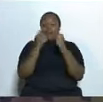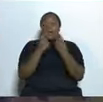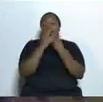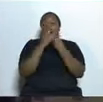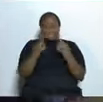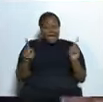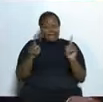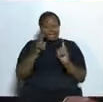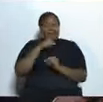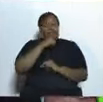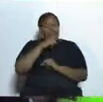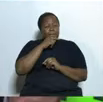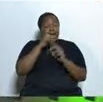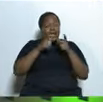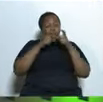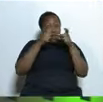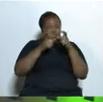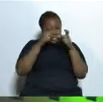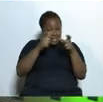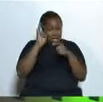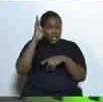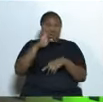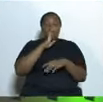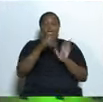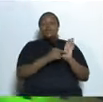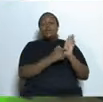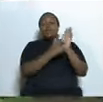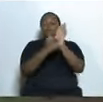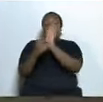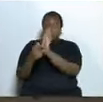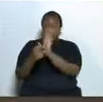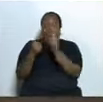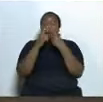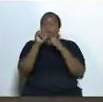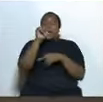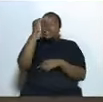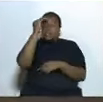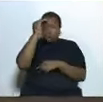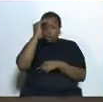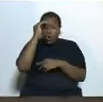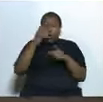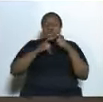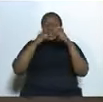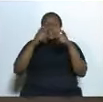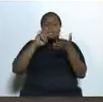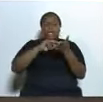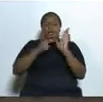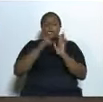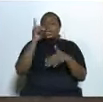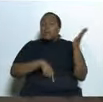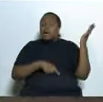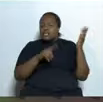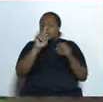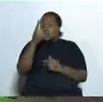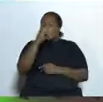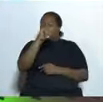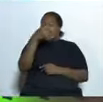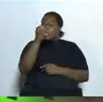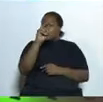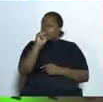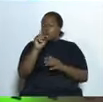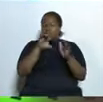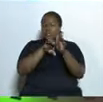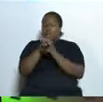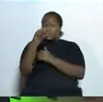the man of sin is revealed. How do you define sin in the Bible? 1 John 3, verse 4, it